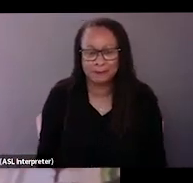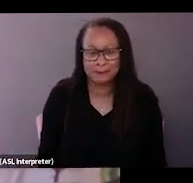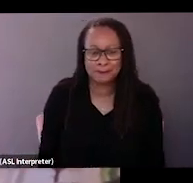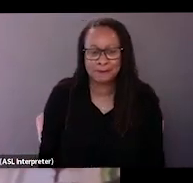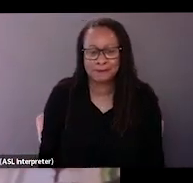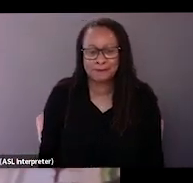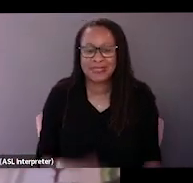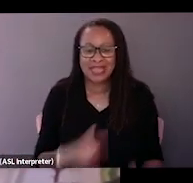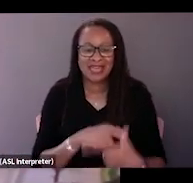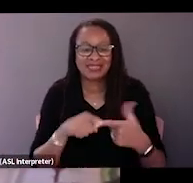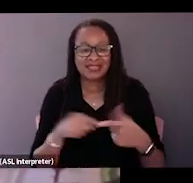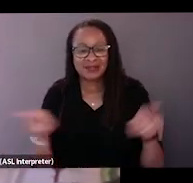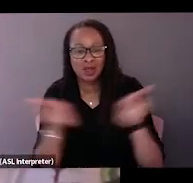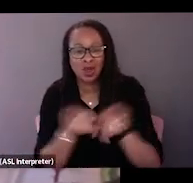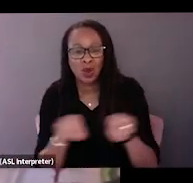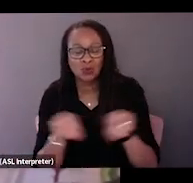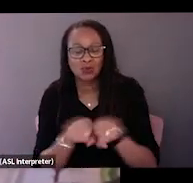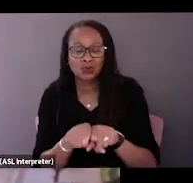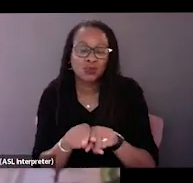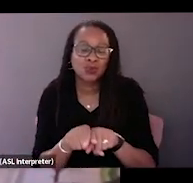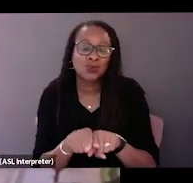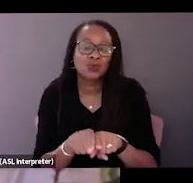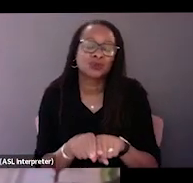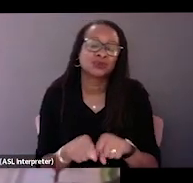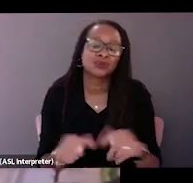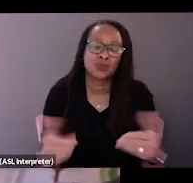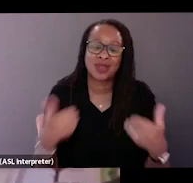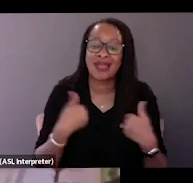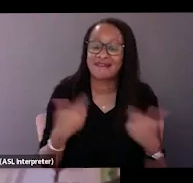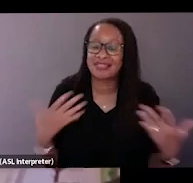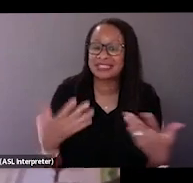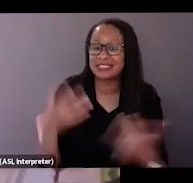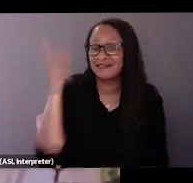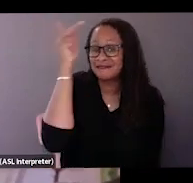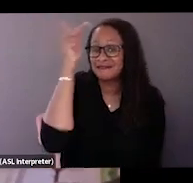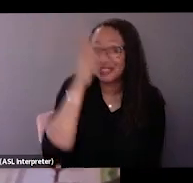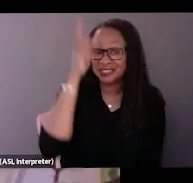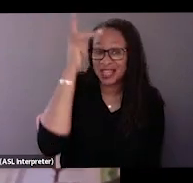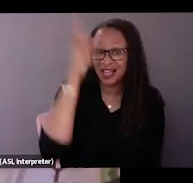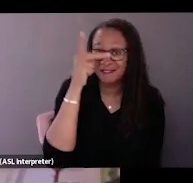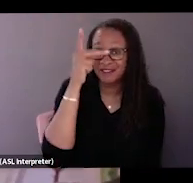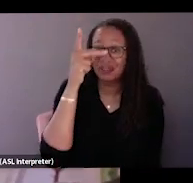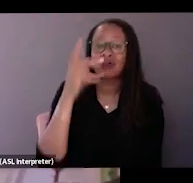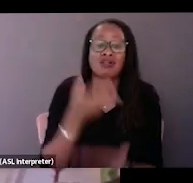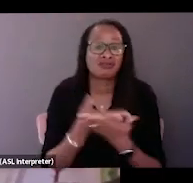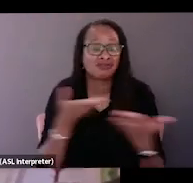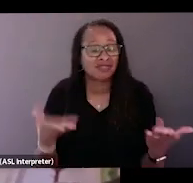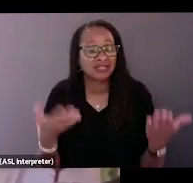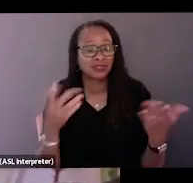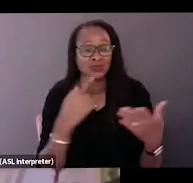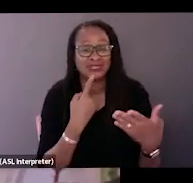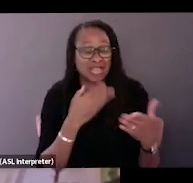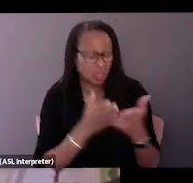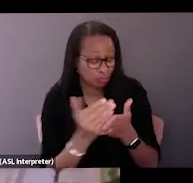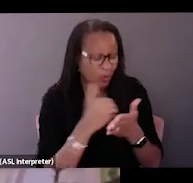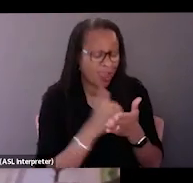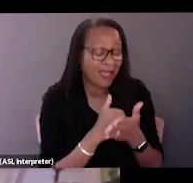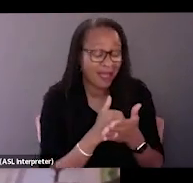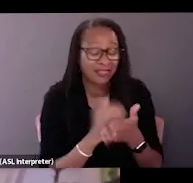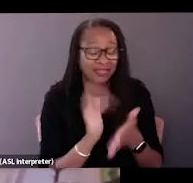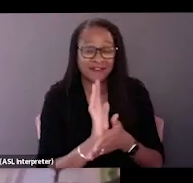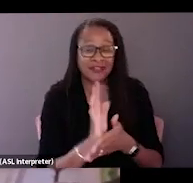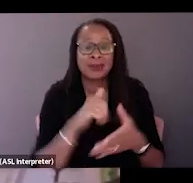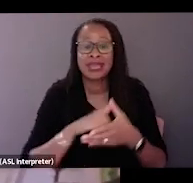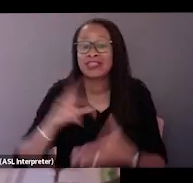And then also there's these philosophical things you say throughout the film in the